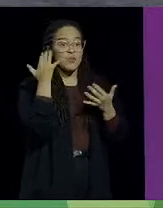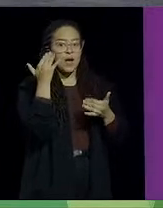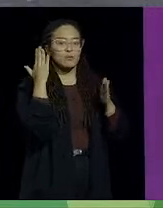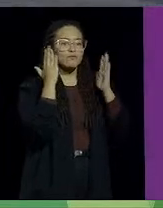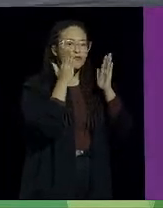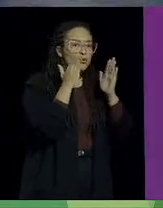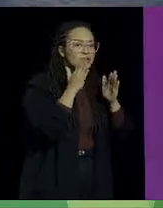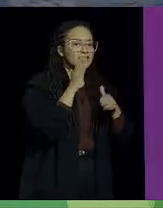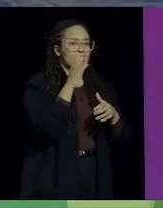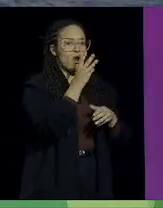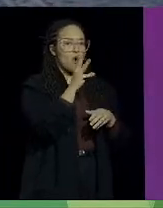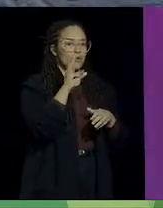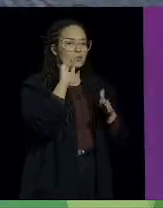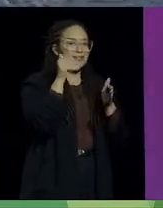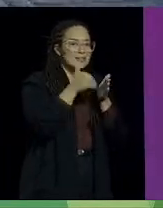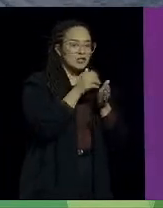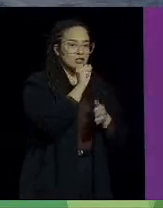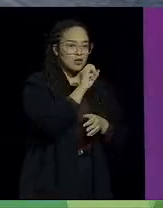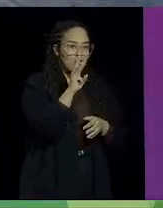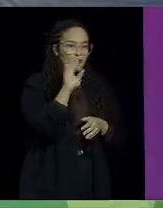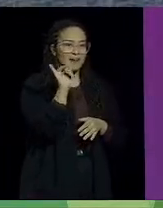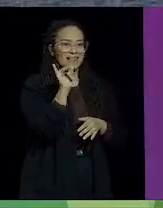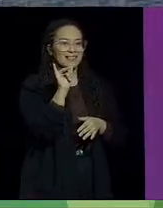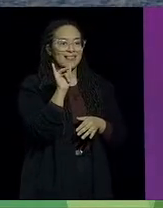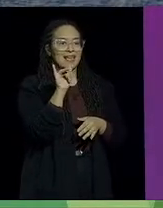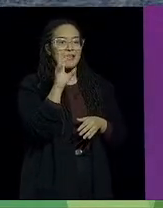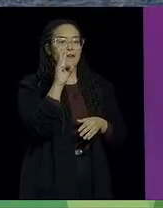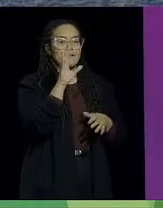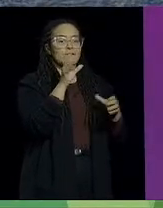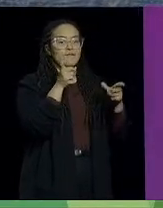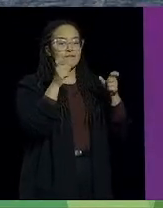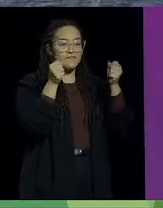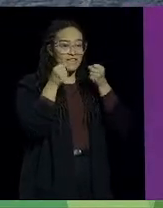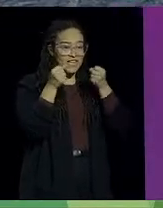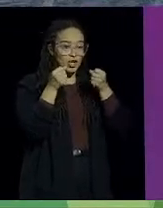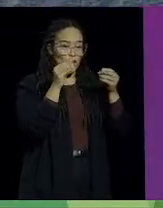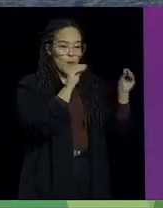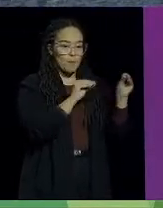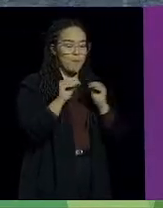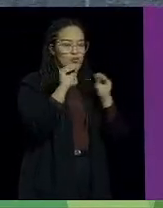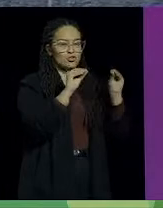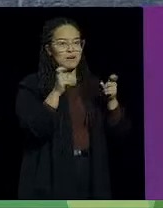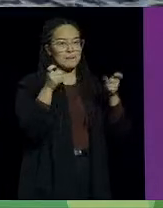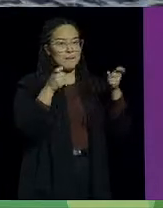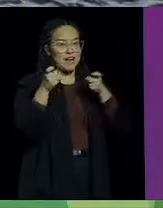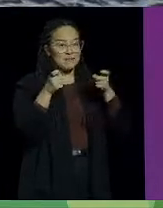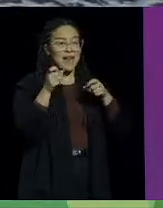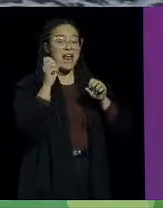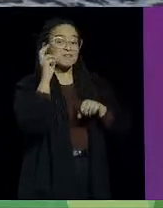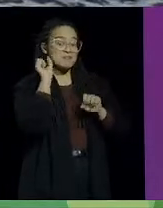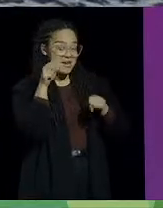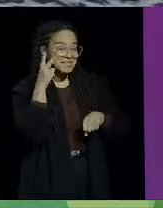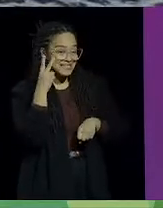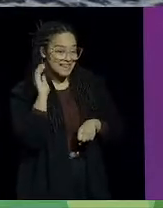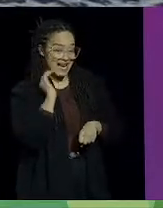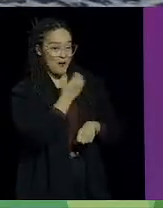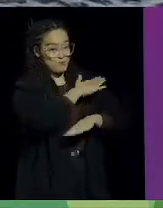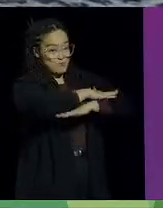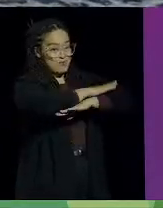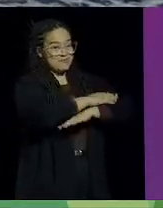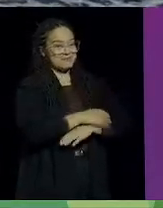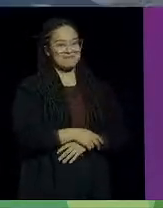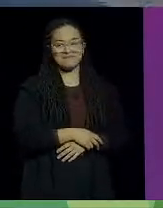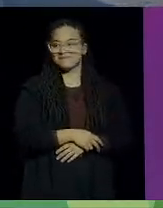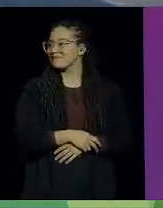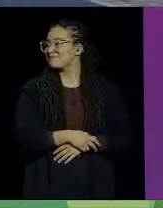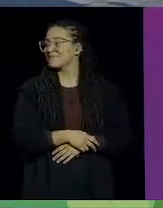our groundbreaking vehicle motion management, which you can see, right, demonstrated at our booth, Paul.